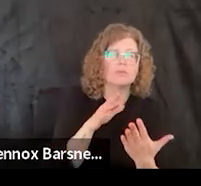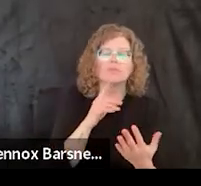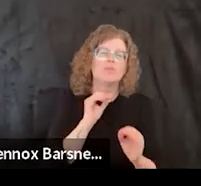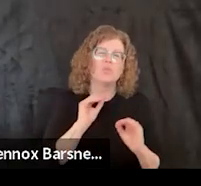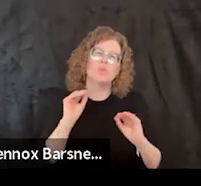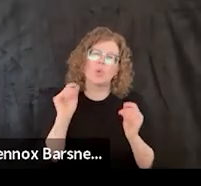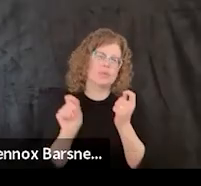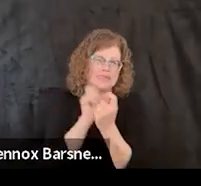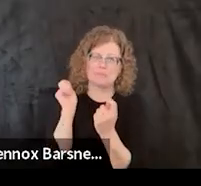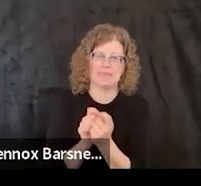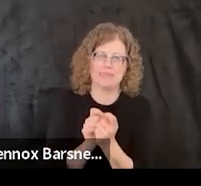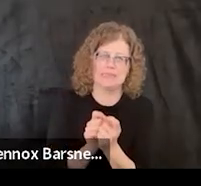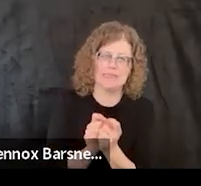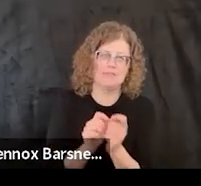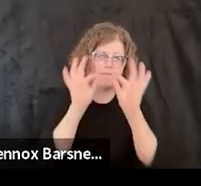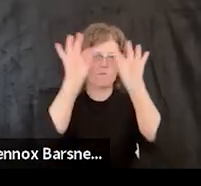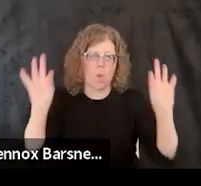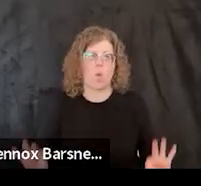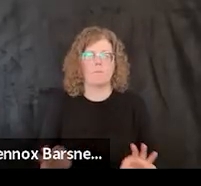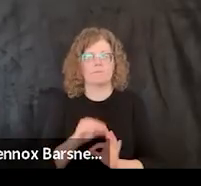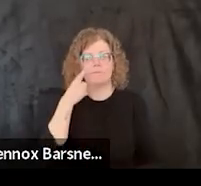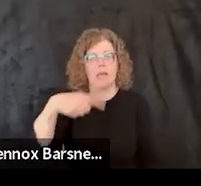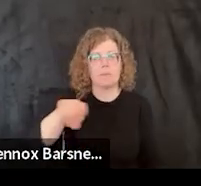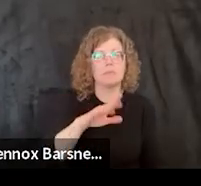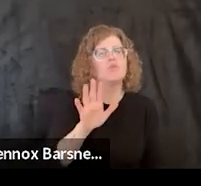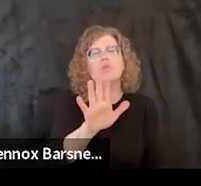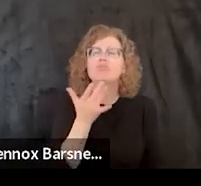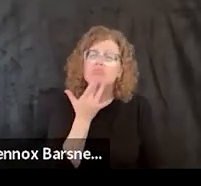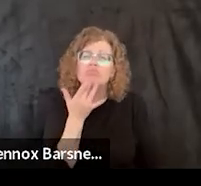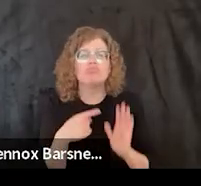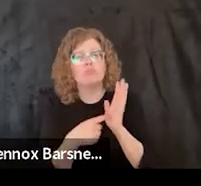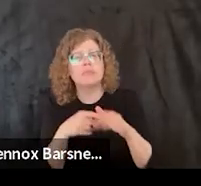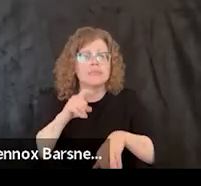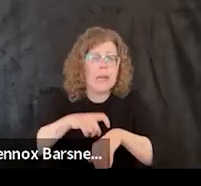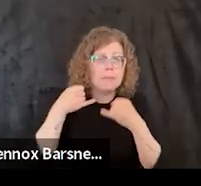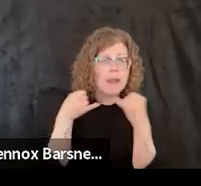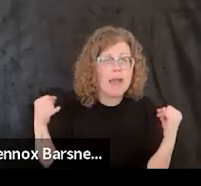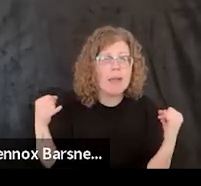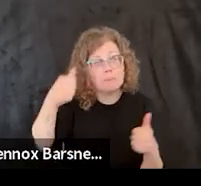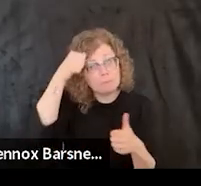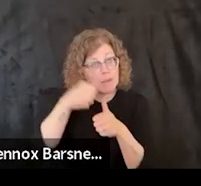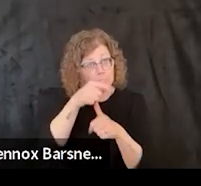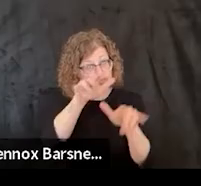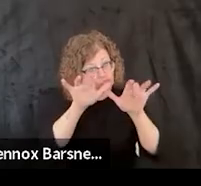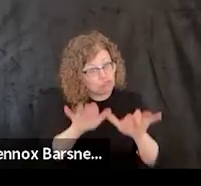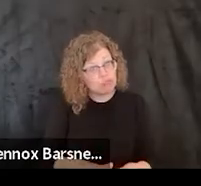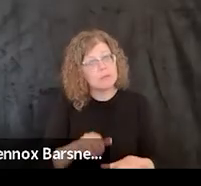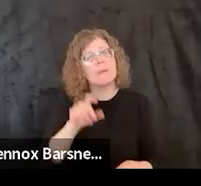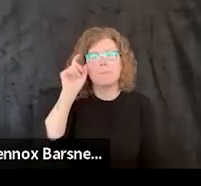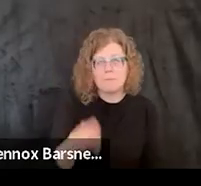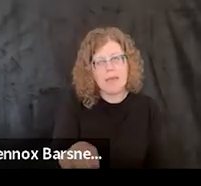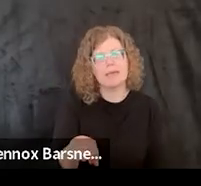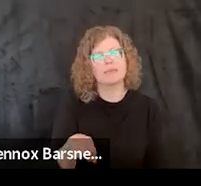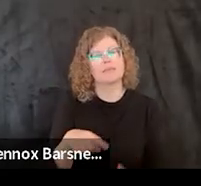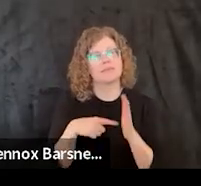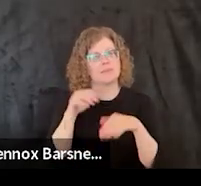use any format for your timelines, so long as it's converted into a PDF format when you upload it.